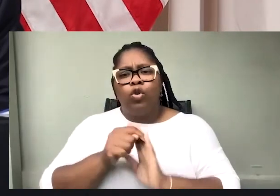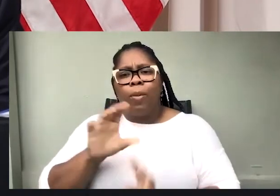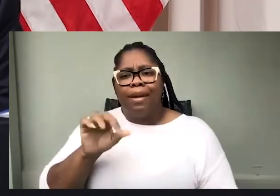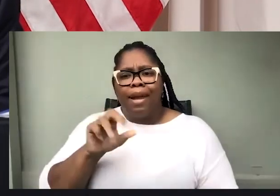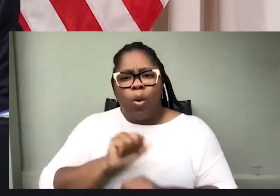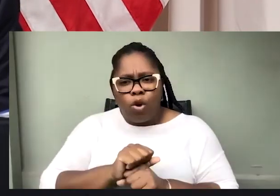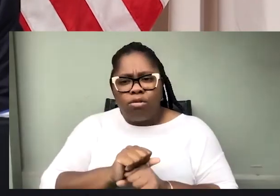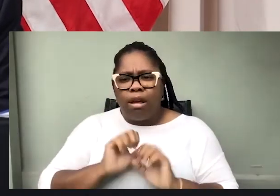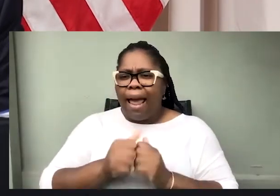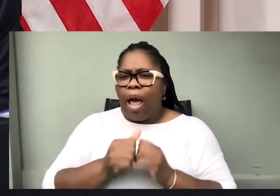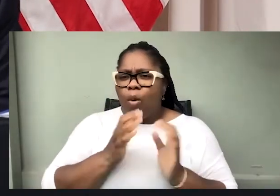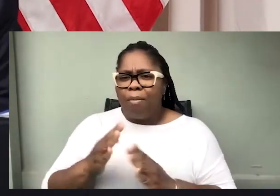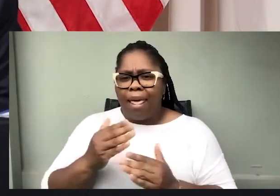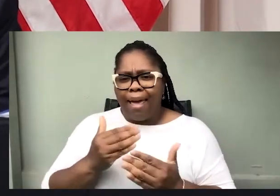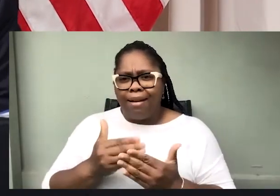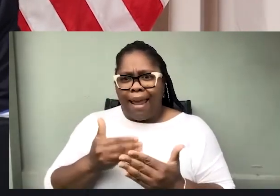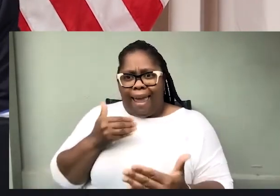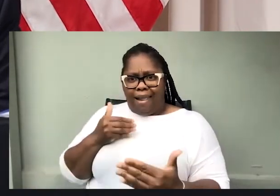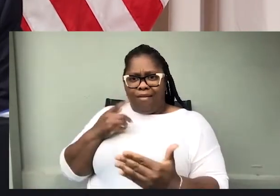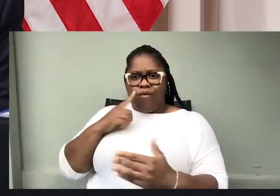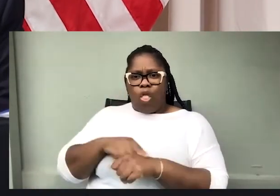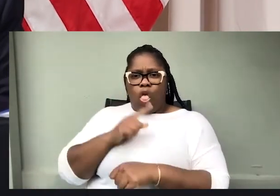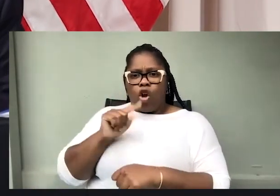can plan ahead for long-term care